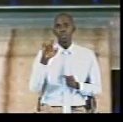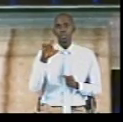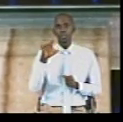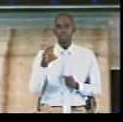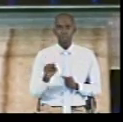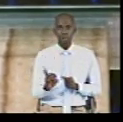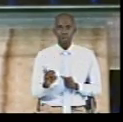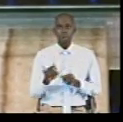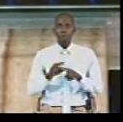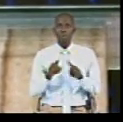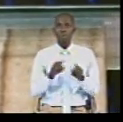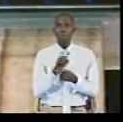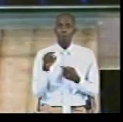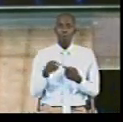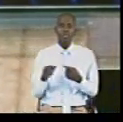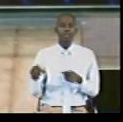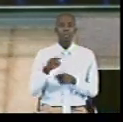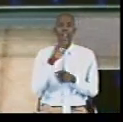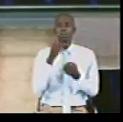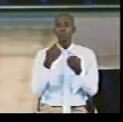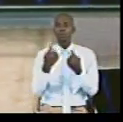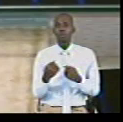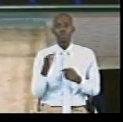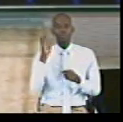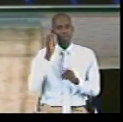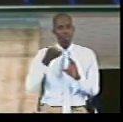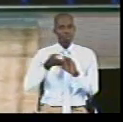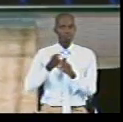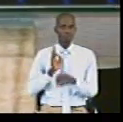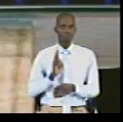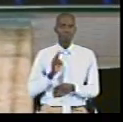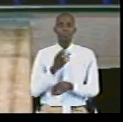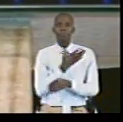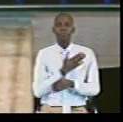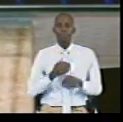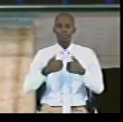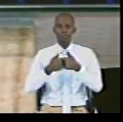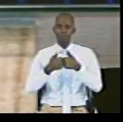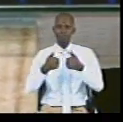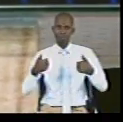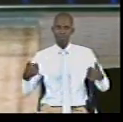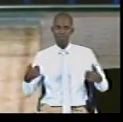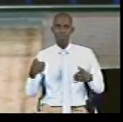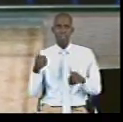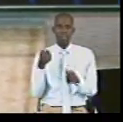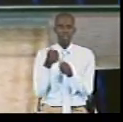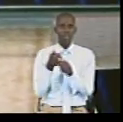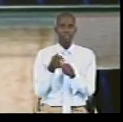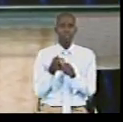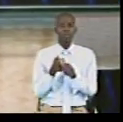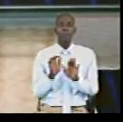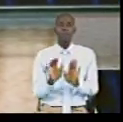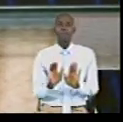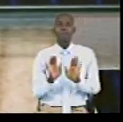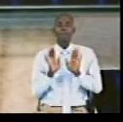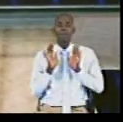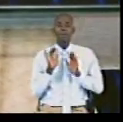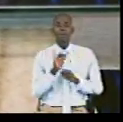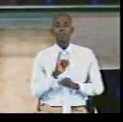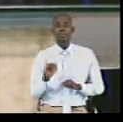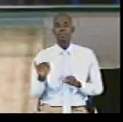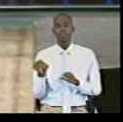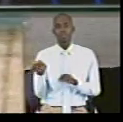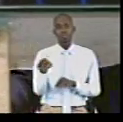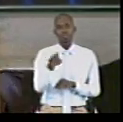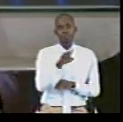come, he withdrew and separated himself, fearing them which